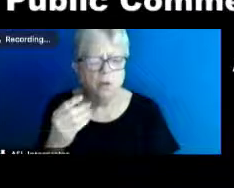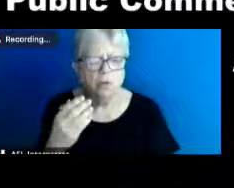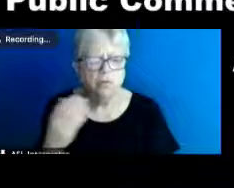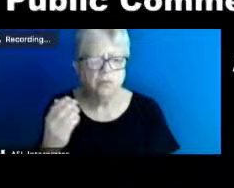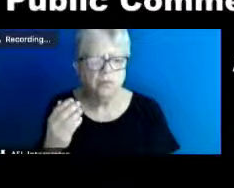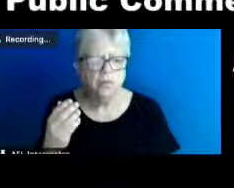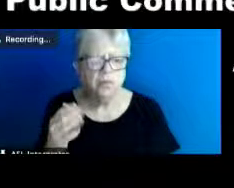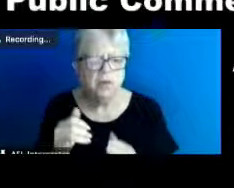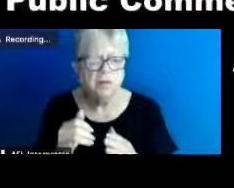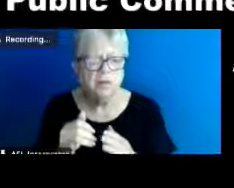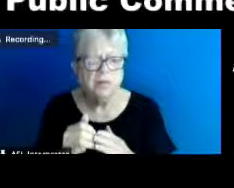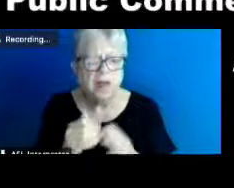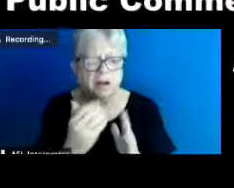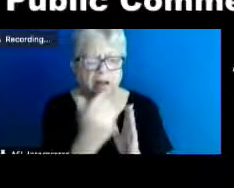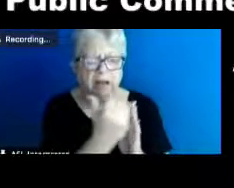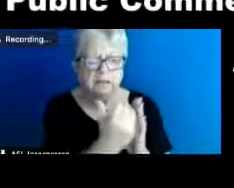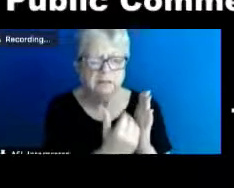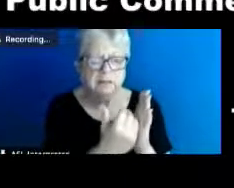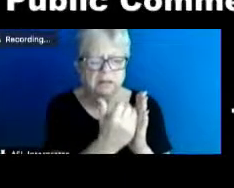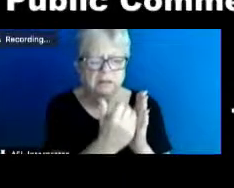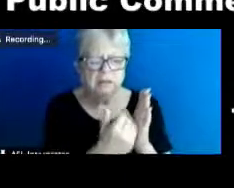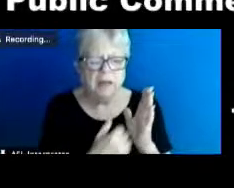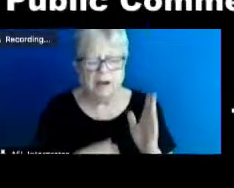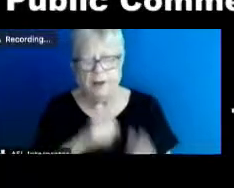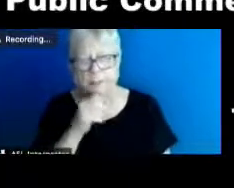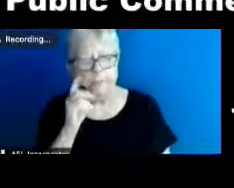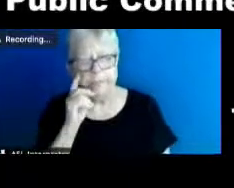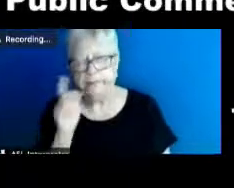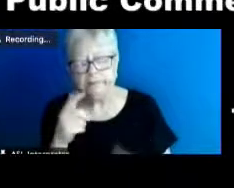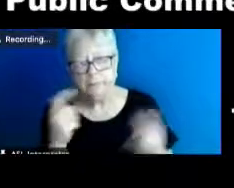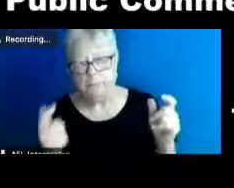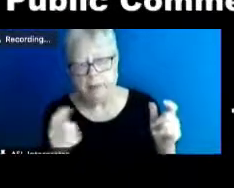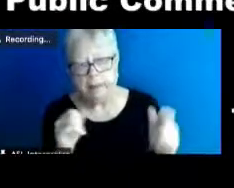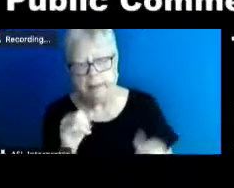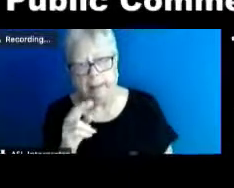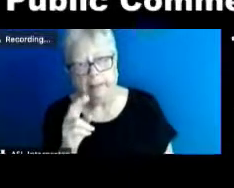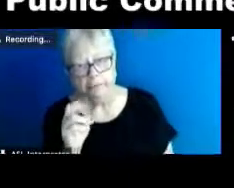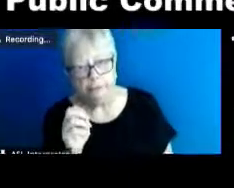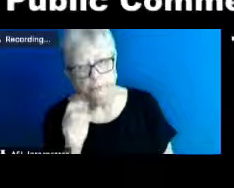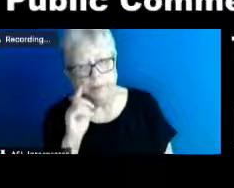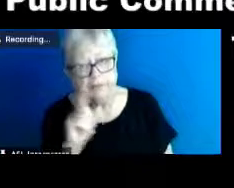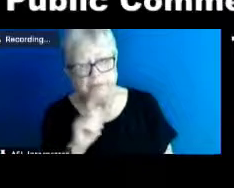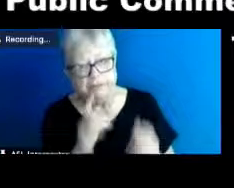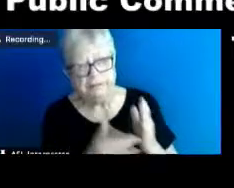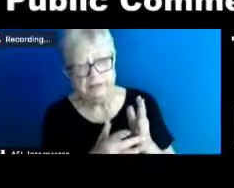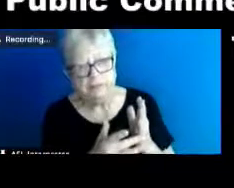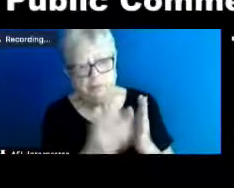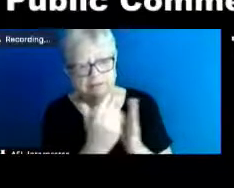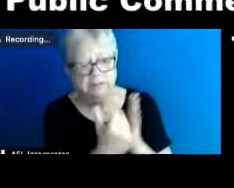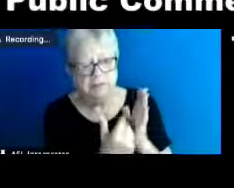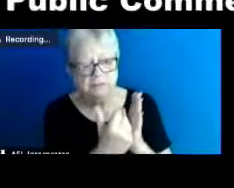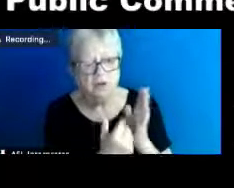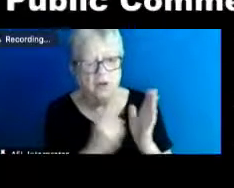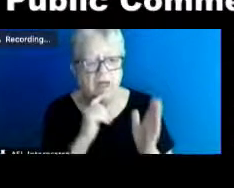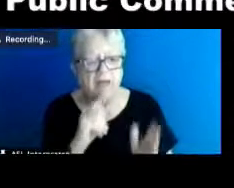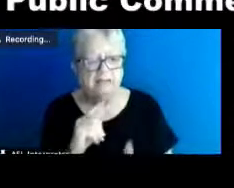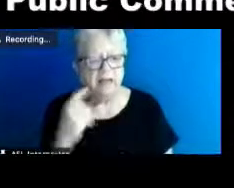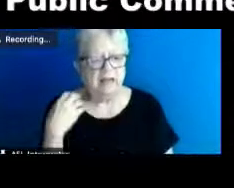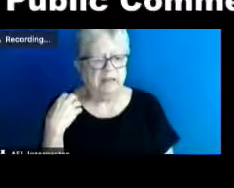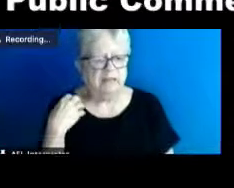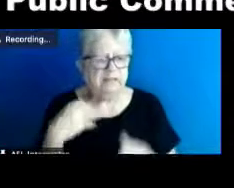he is listed as and I don't think it's a big issue. I think it's technical, but he is listed as senior counsel in